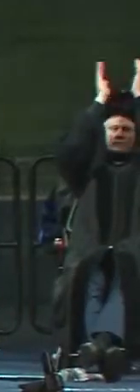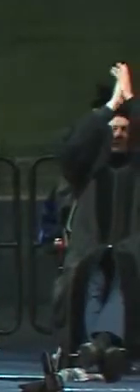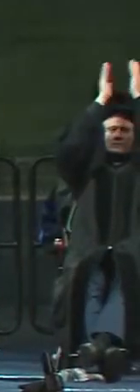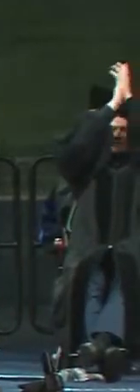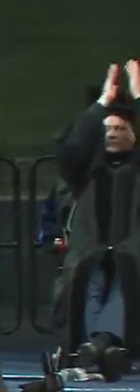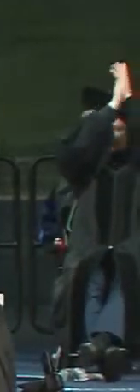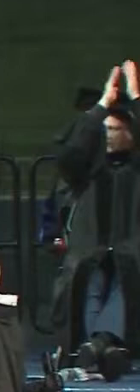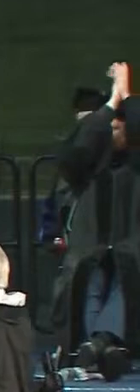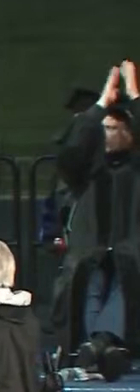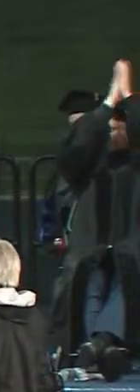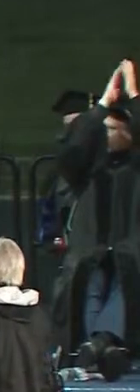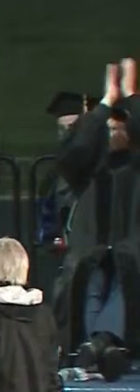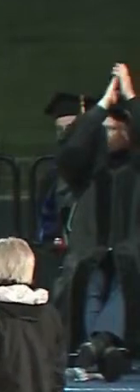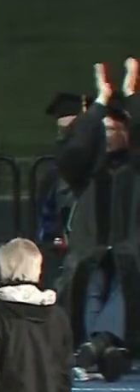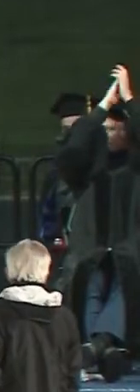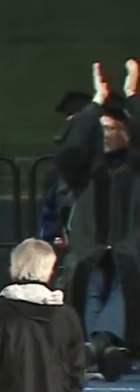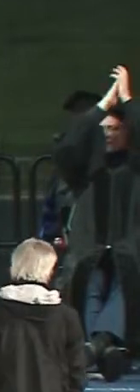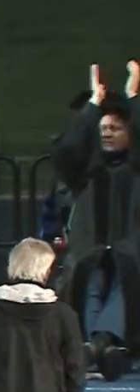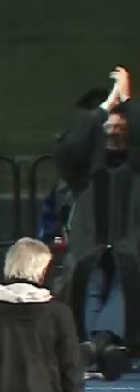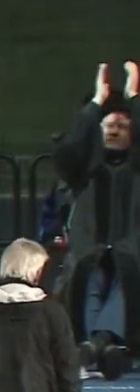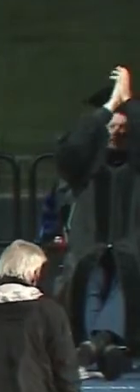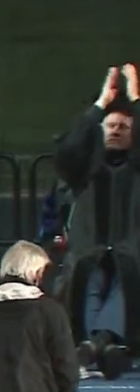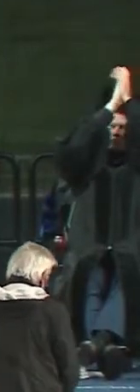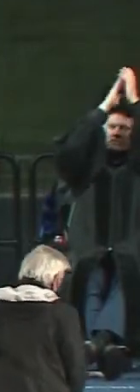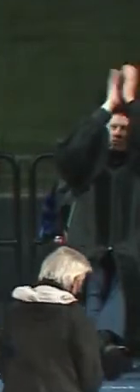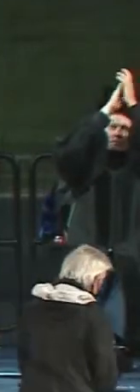Yeah, let's give him another round of applause here. Yeah.